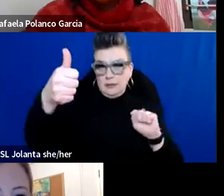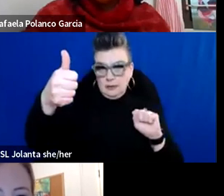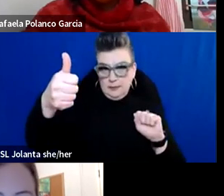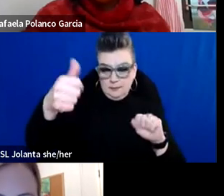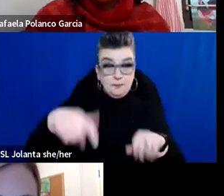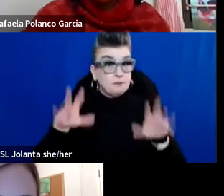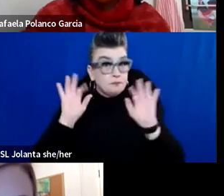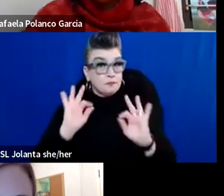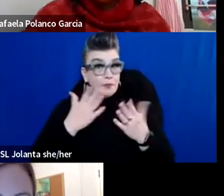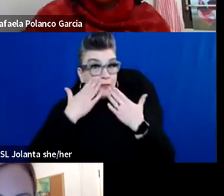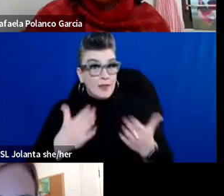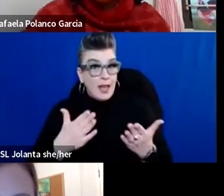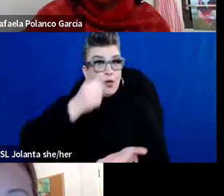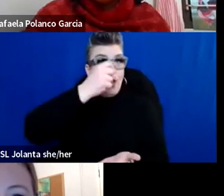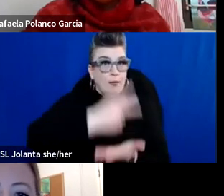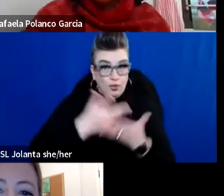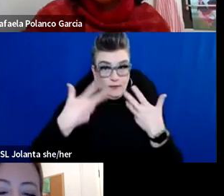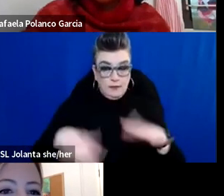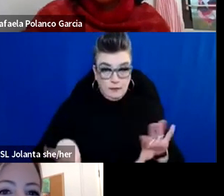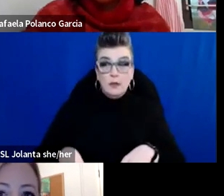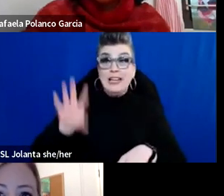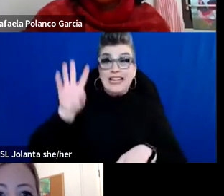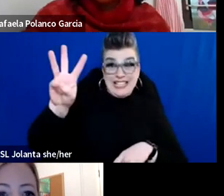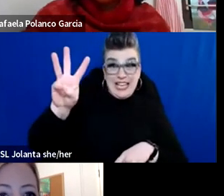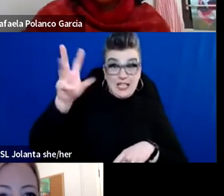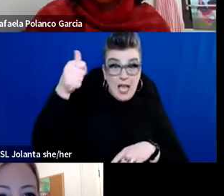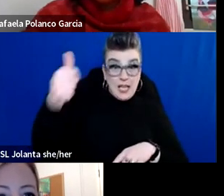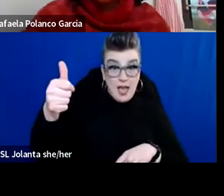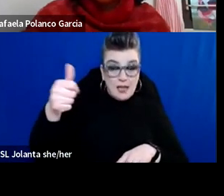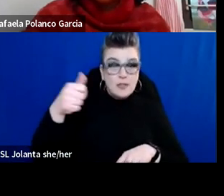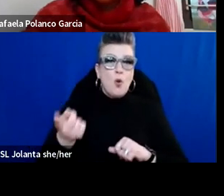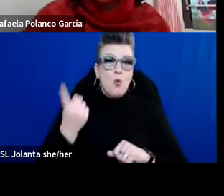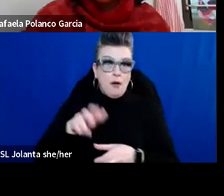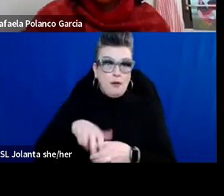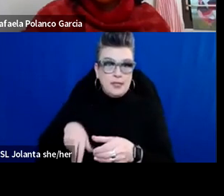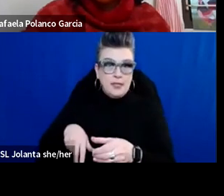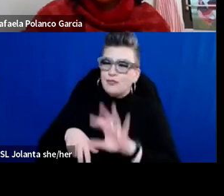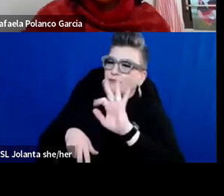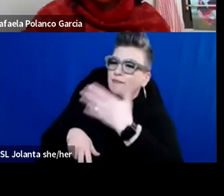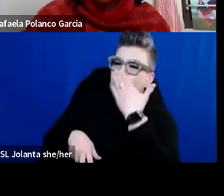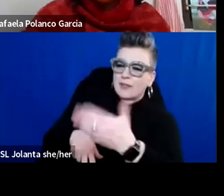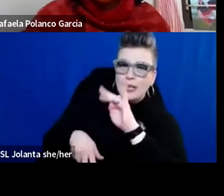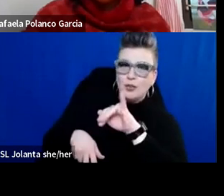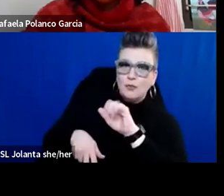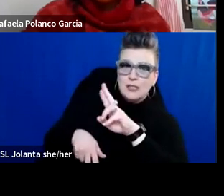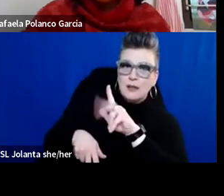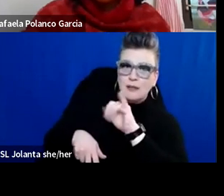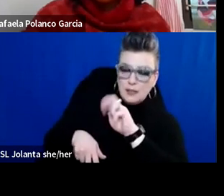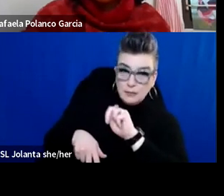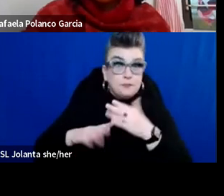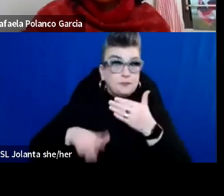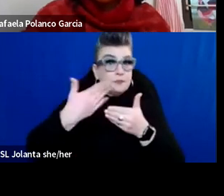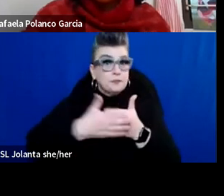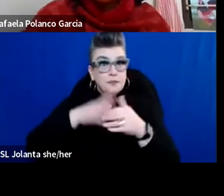minutes are approved with six years and one abstention thank you thank you thank you miss sullivan we'll now move on to the superintendent's